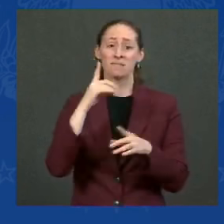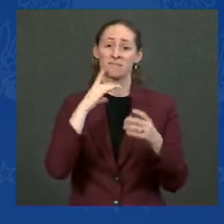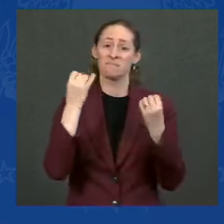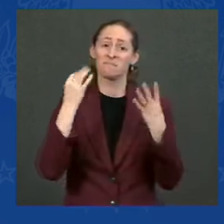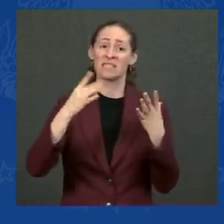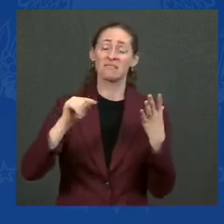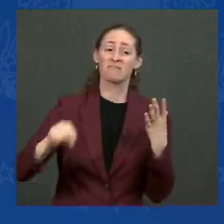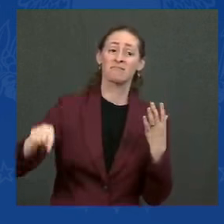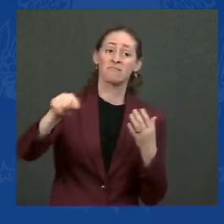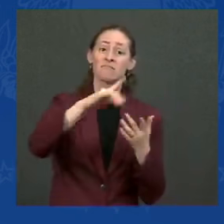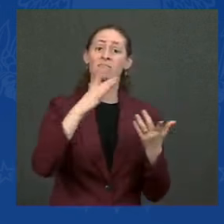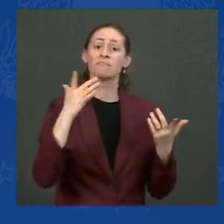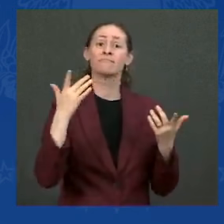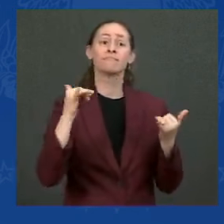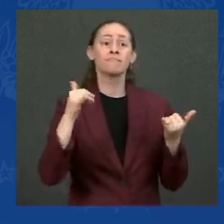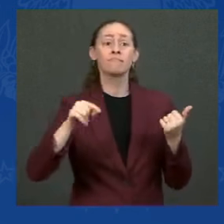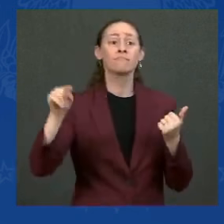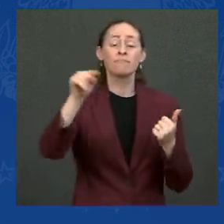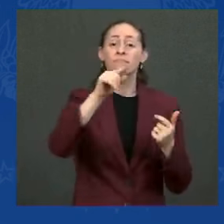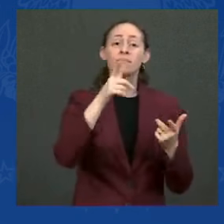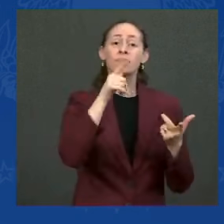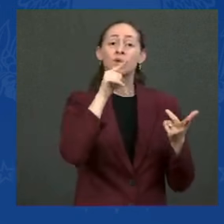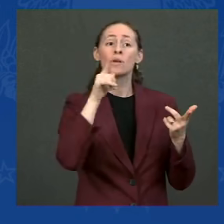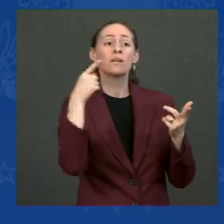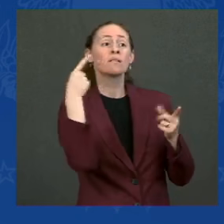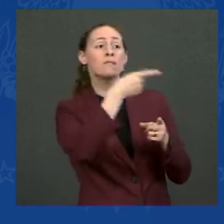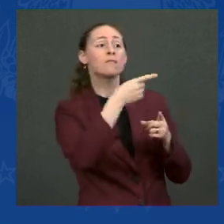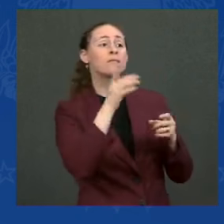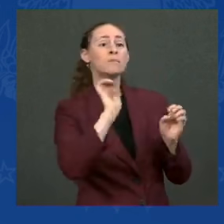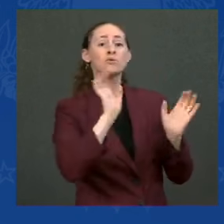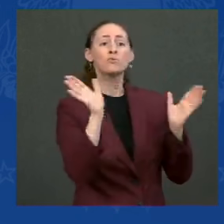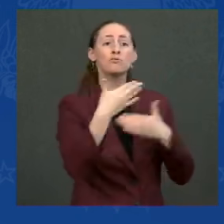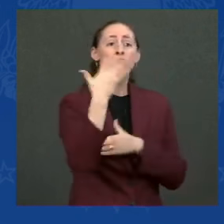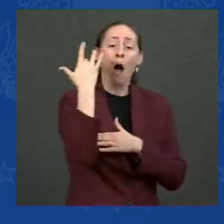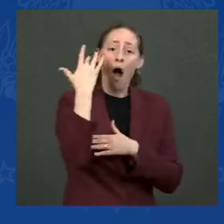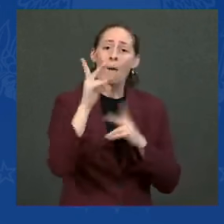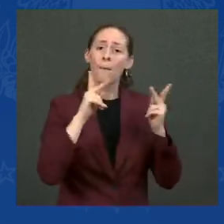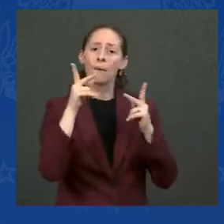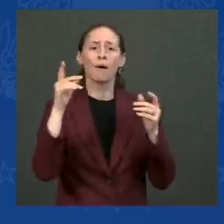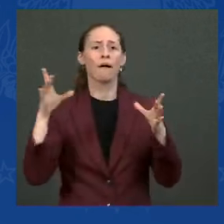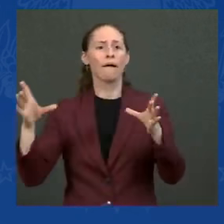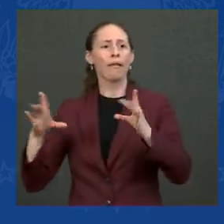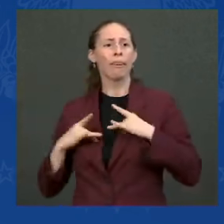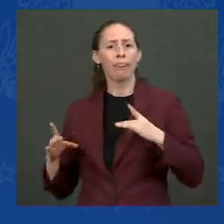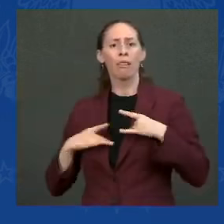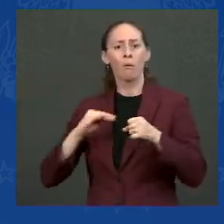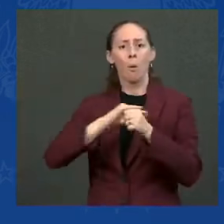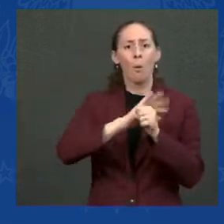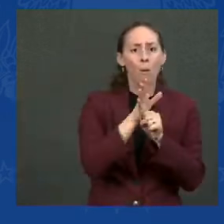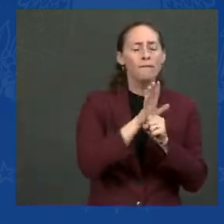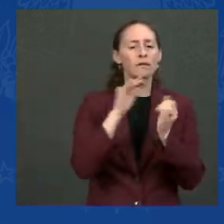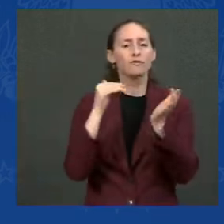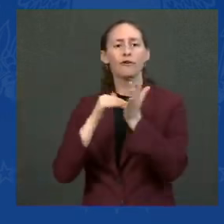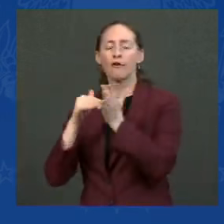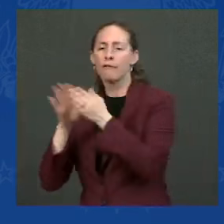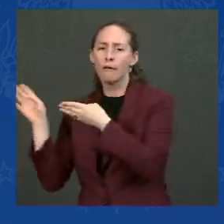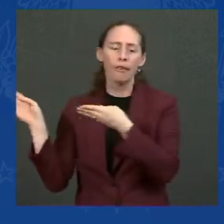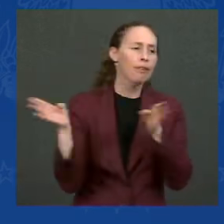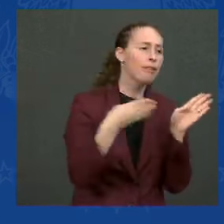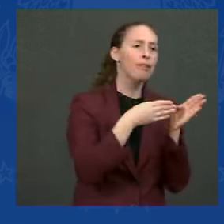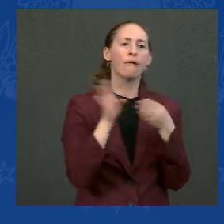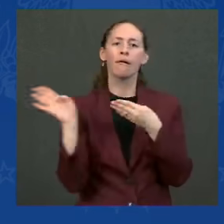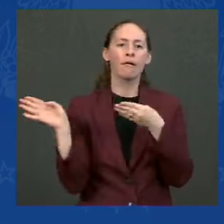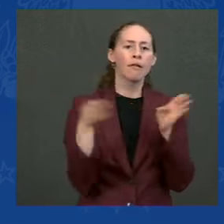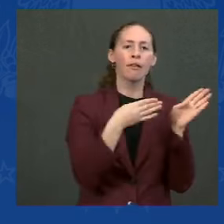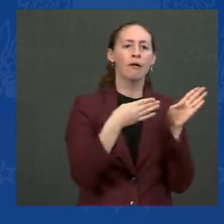emergency rooms and the docs were occupied taking care of COVID patients. I bet every one of you can name somebody who got sent to the